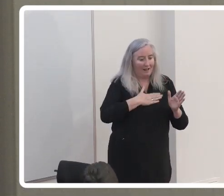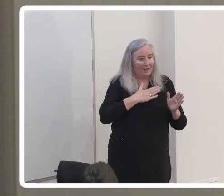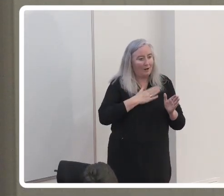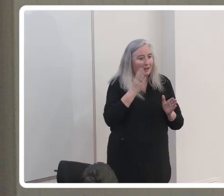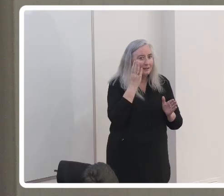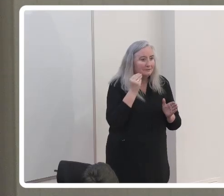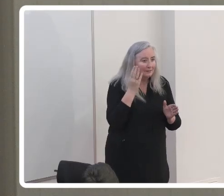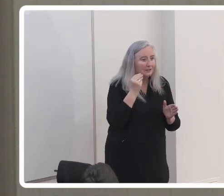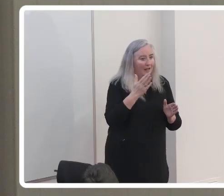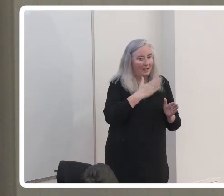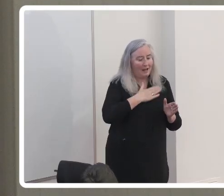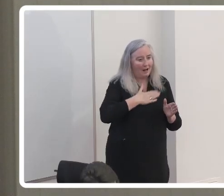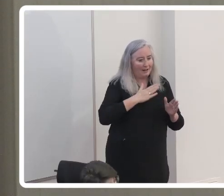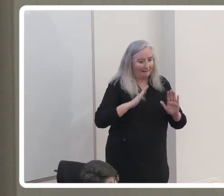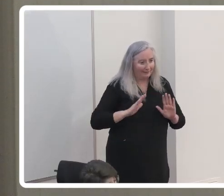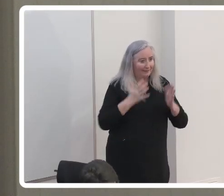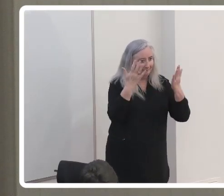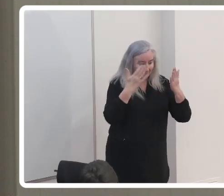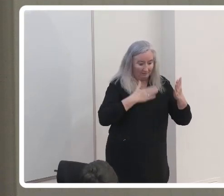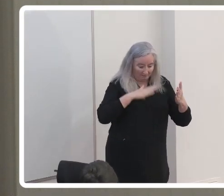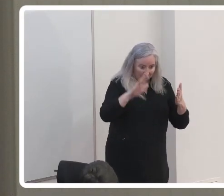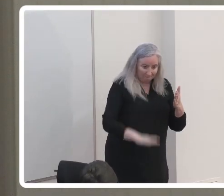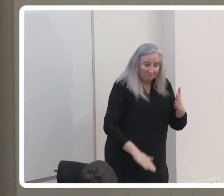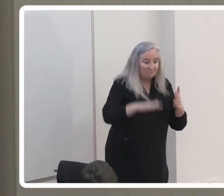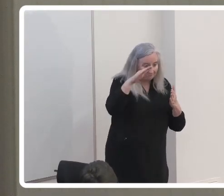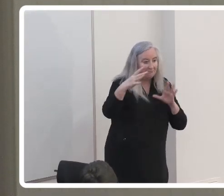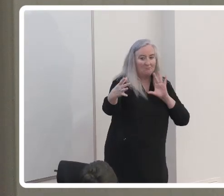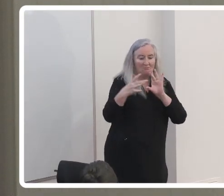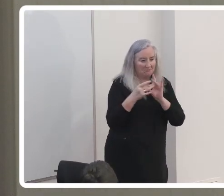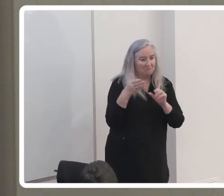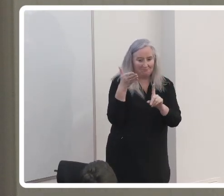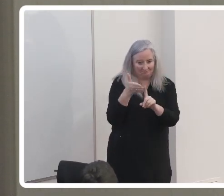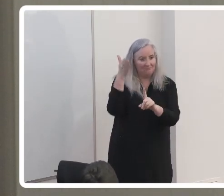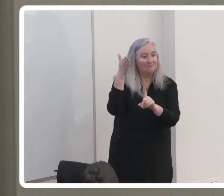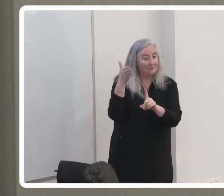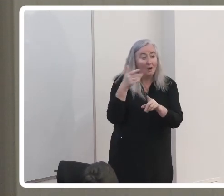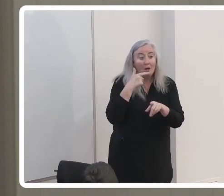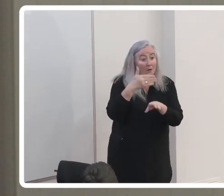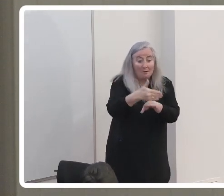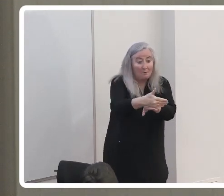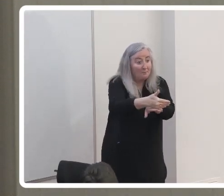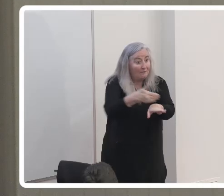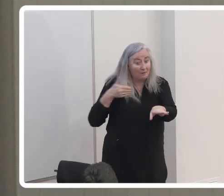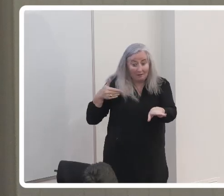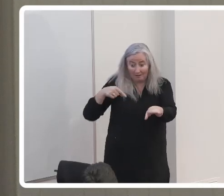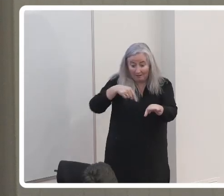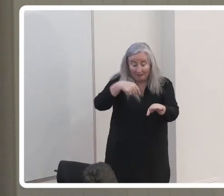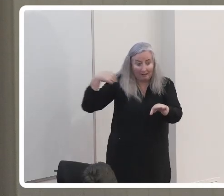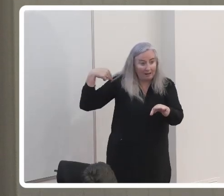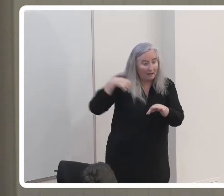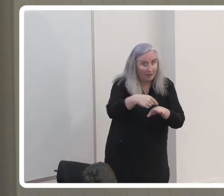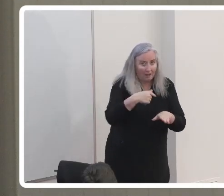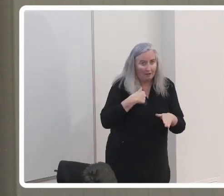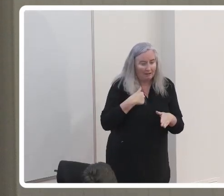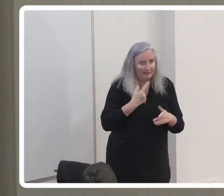lived experience on the issues we have dealt with for years. But before all that happened, we had to ask ourselves a